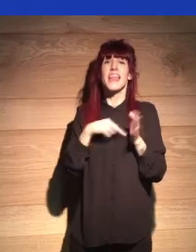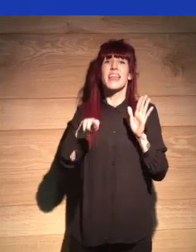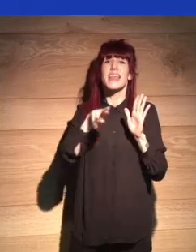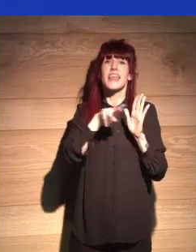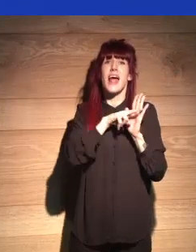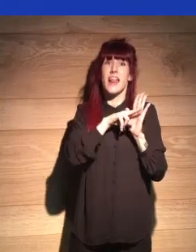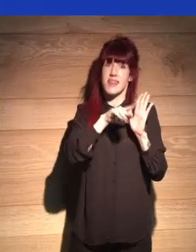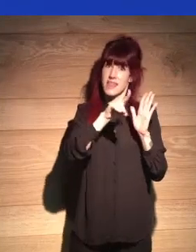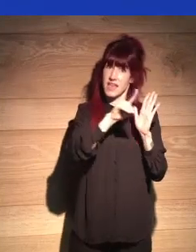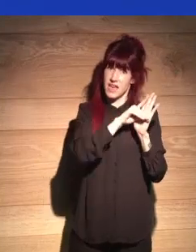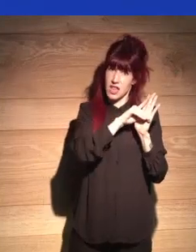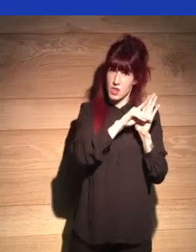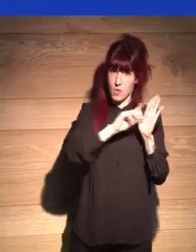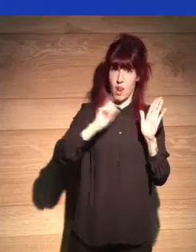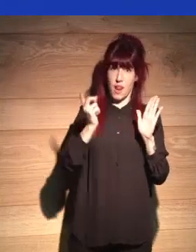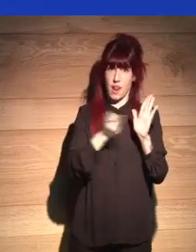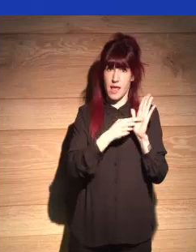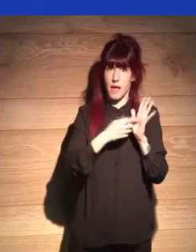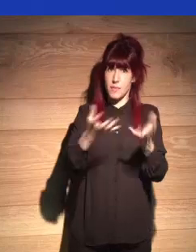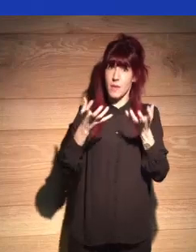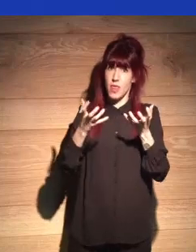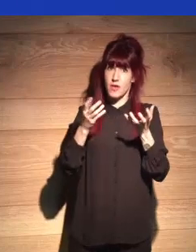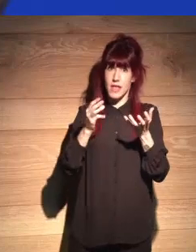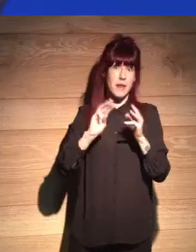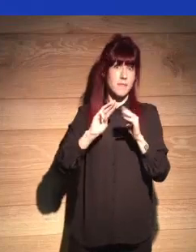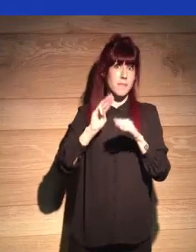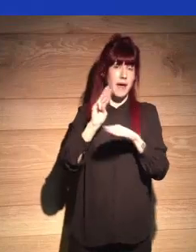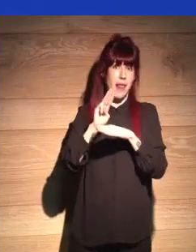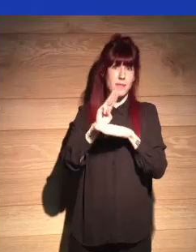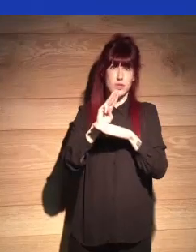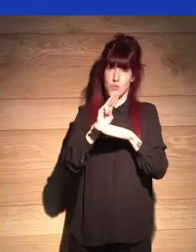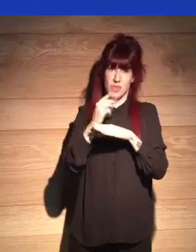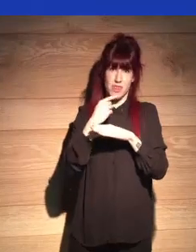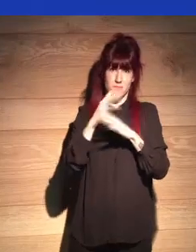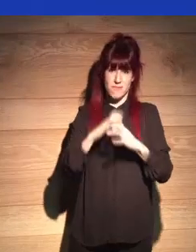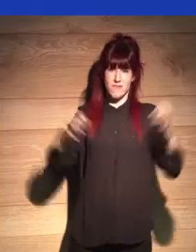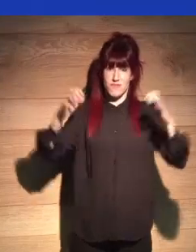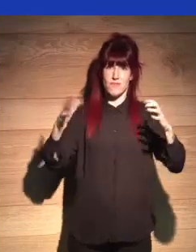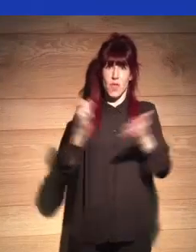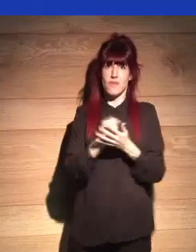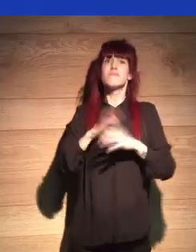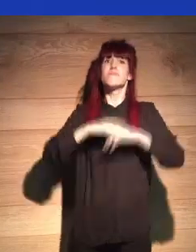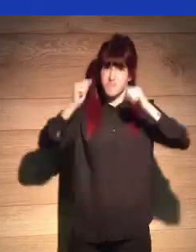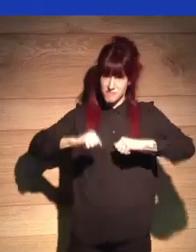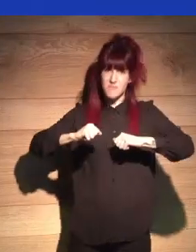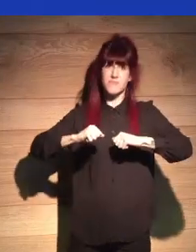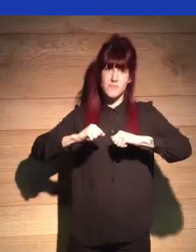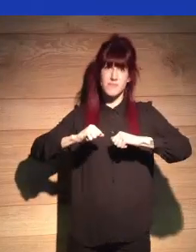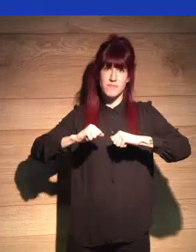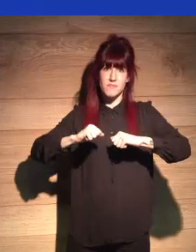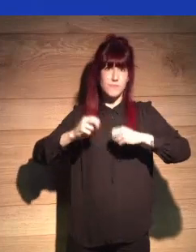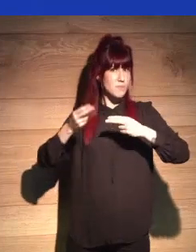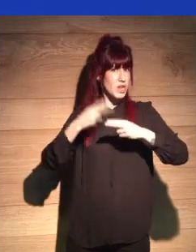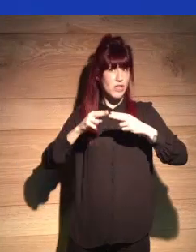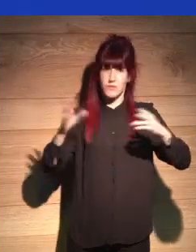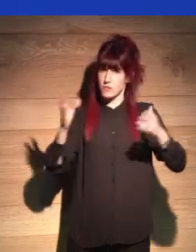that according with the royal decree and approved in our parliament unanimously with all the political parties,